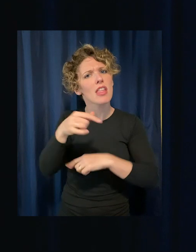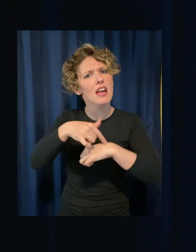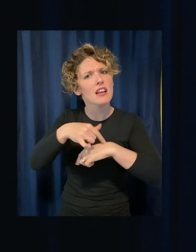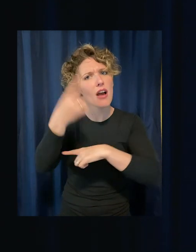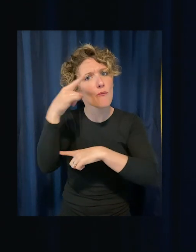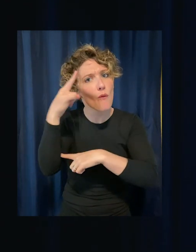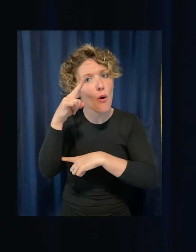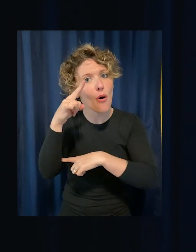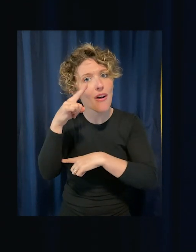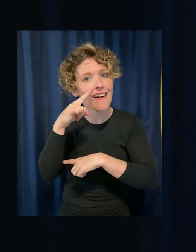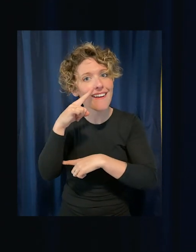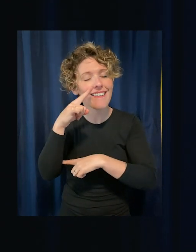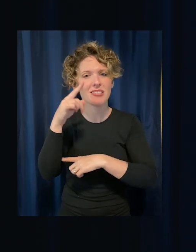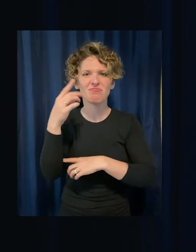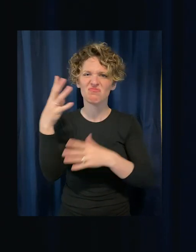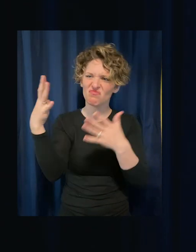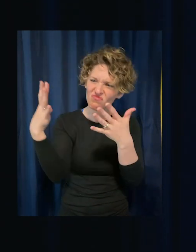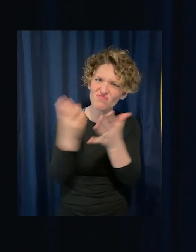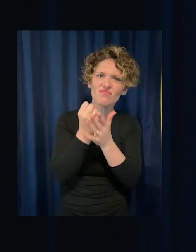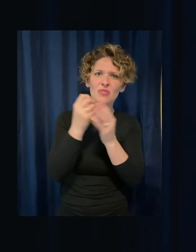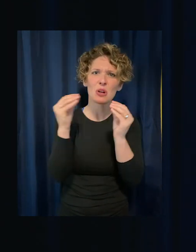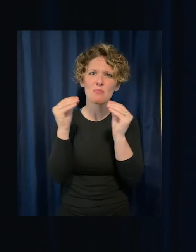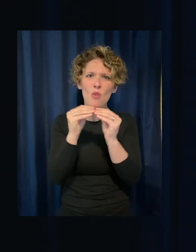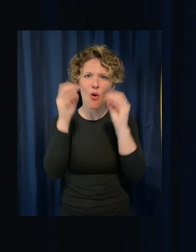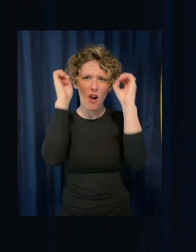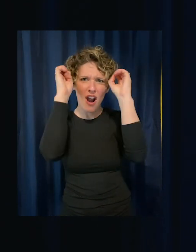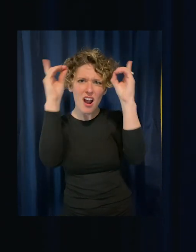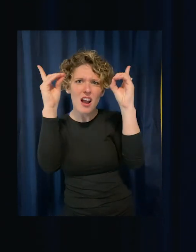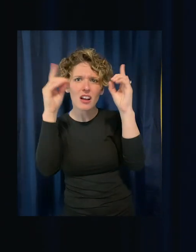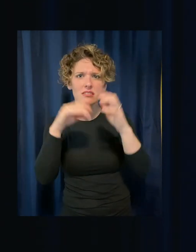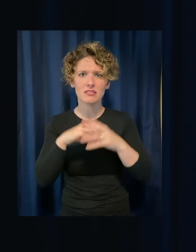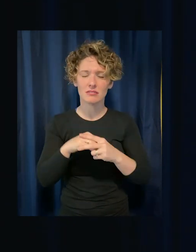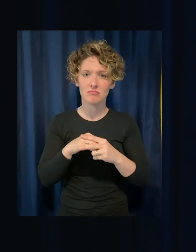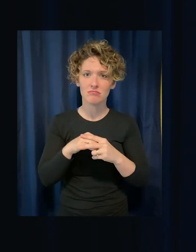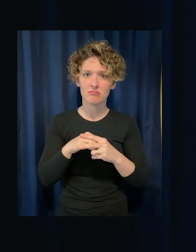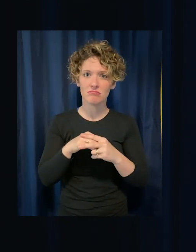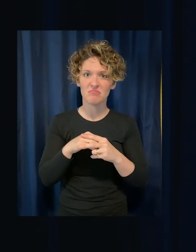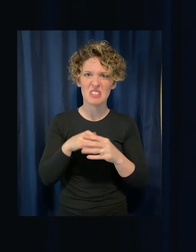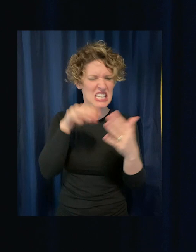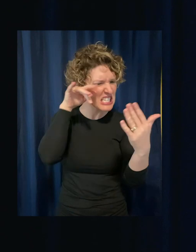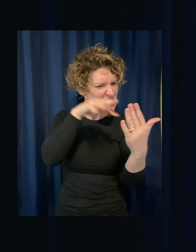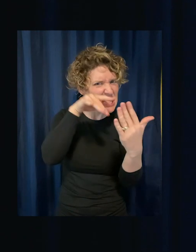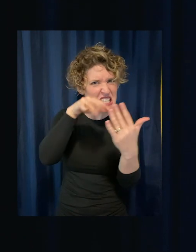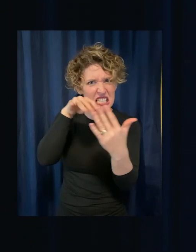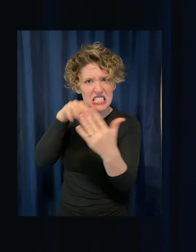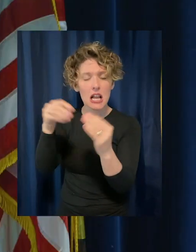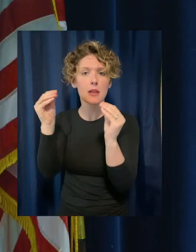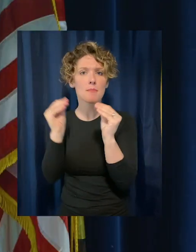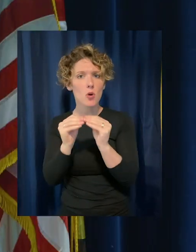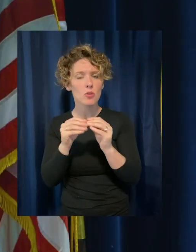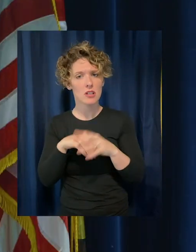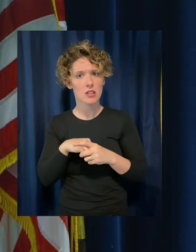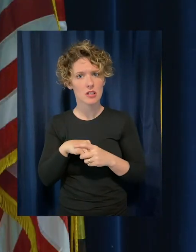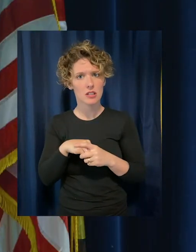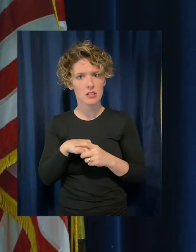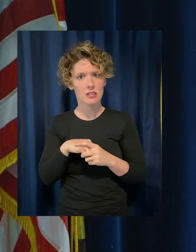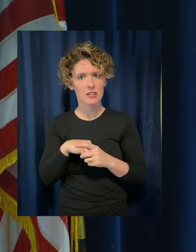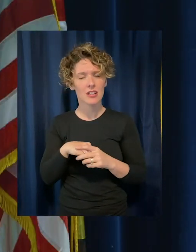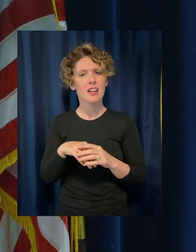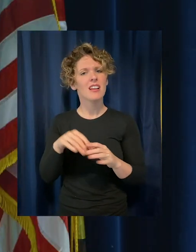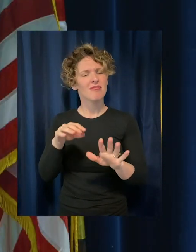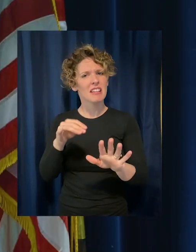plan in place for next year, but if things change with upsets in the economy, don't think of it as a